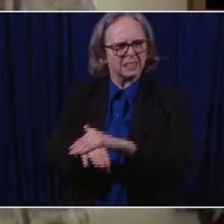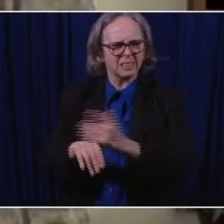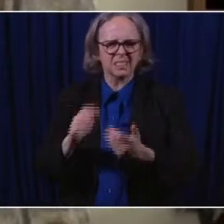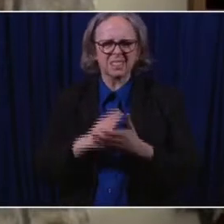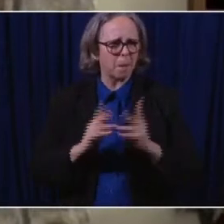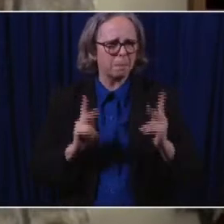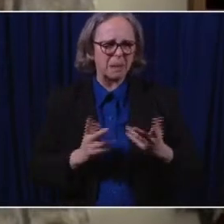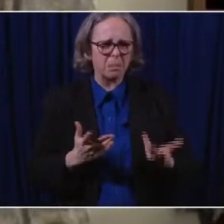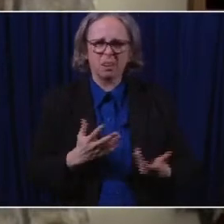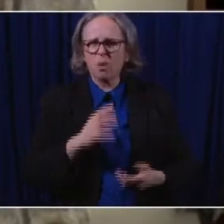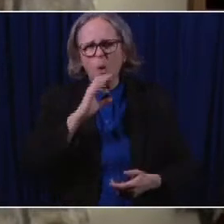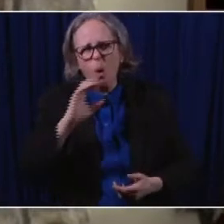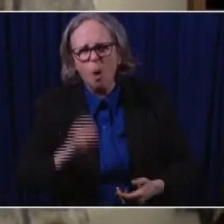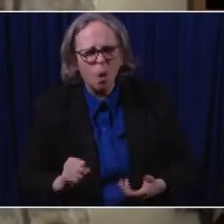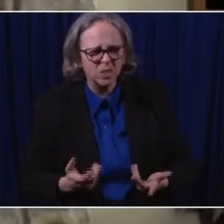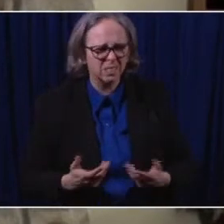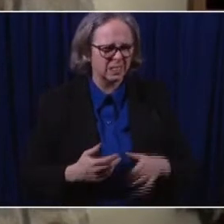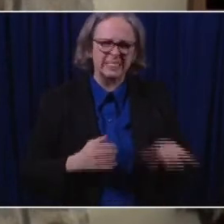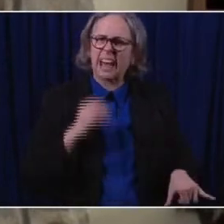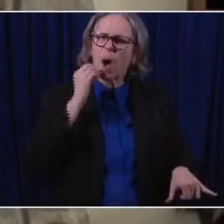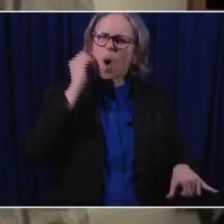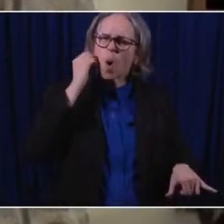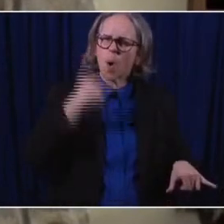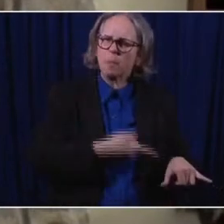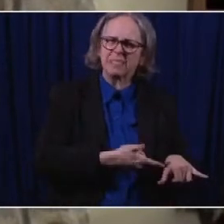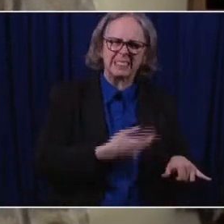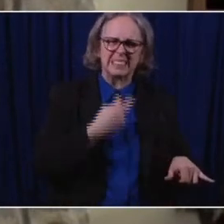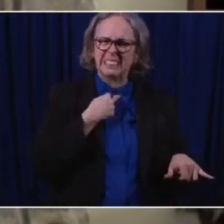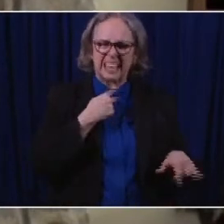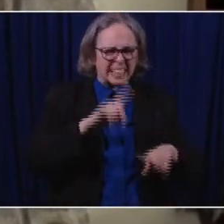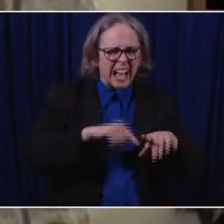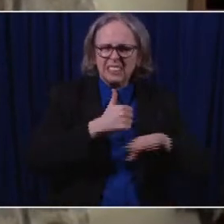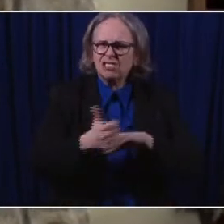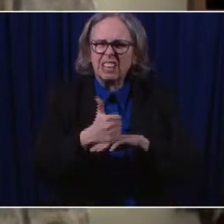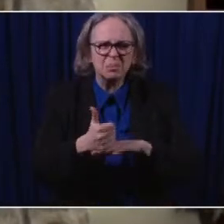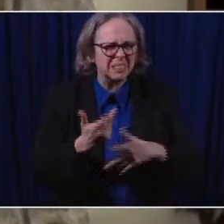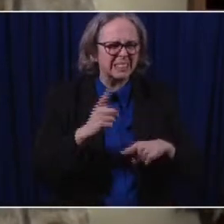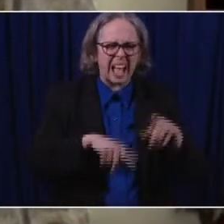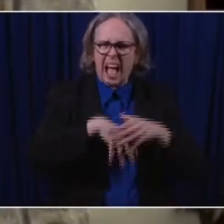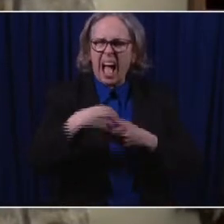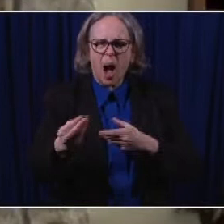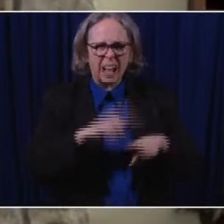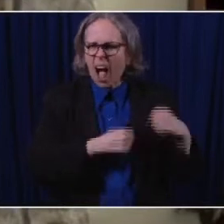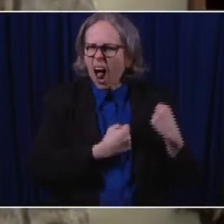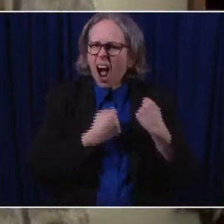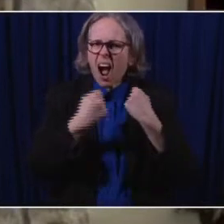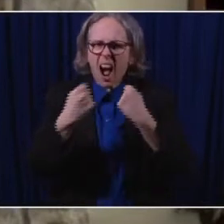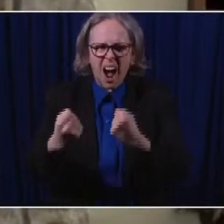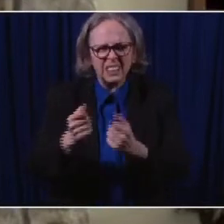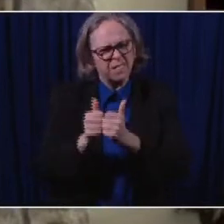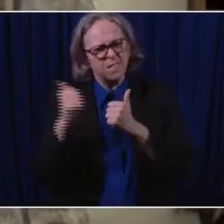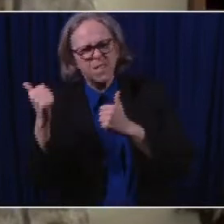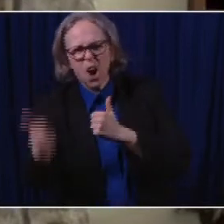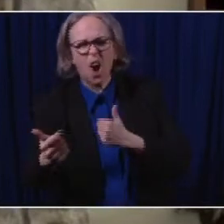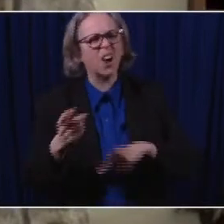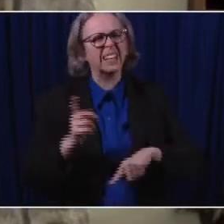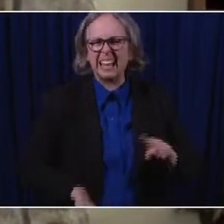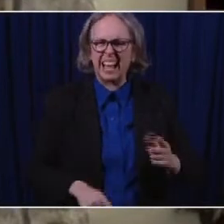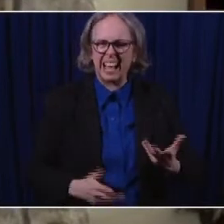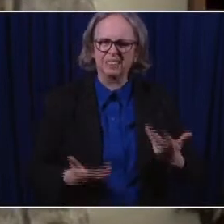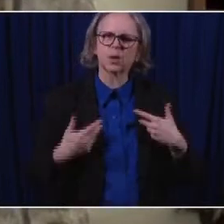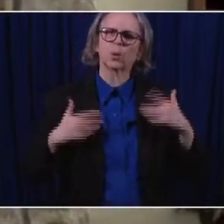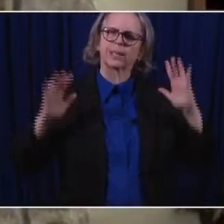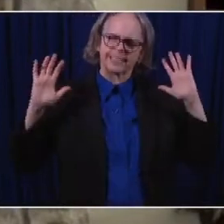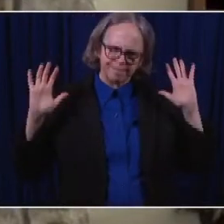if someone takes them, but who are not going to travel 2 hours or an hour even